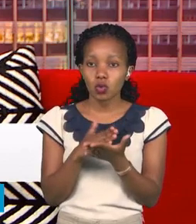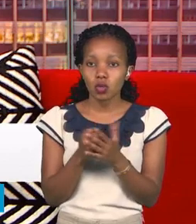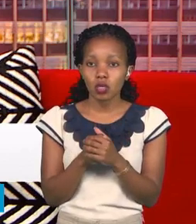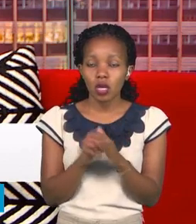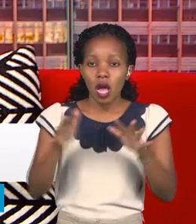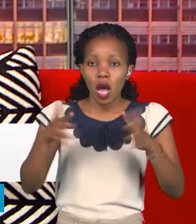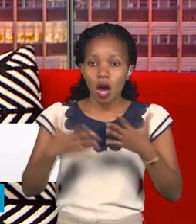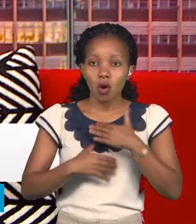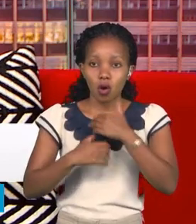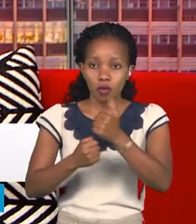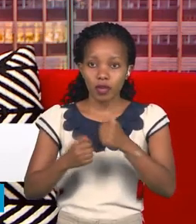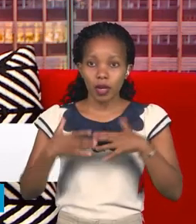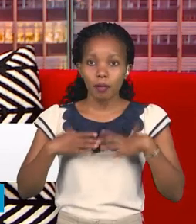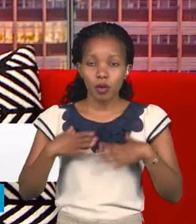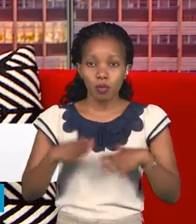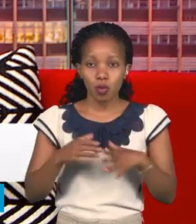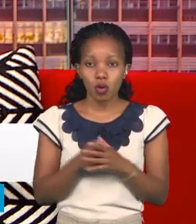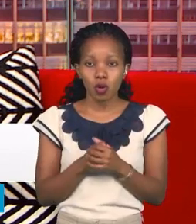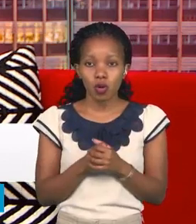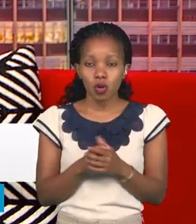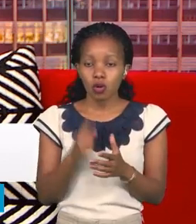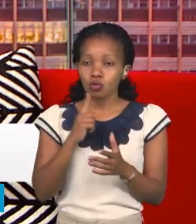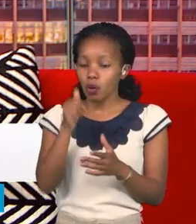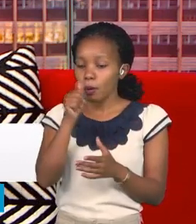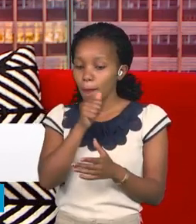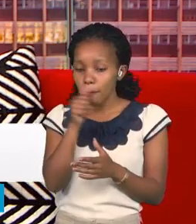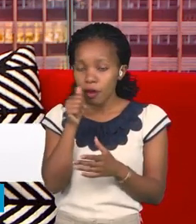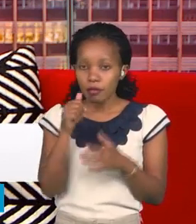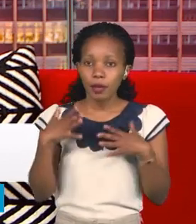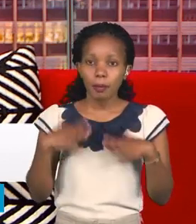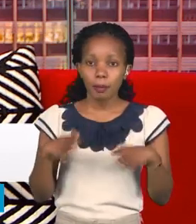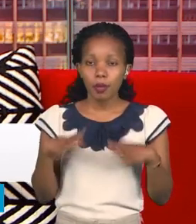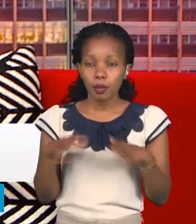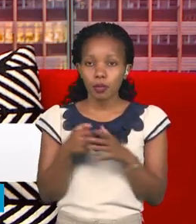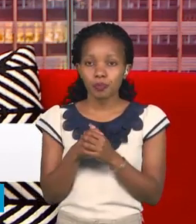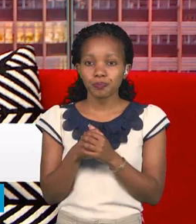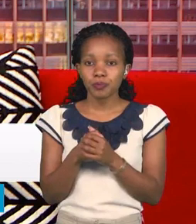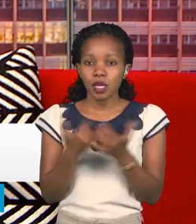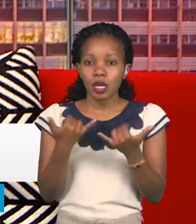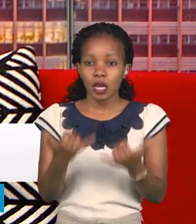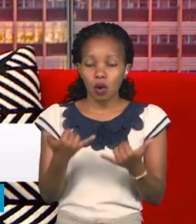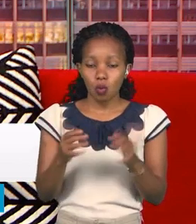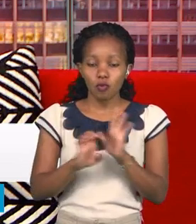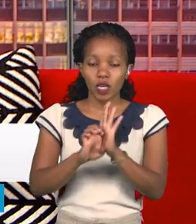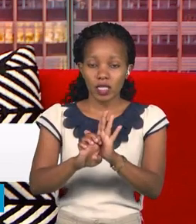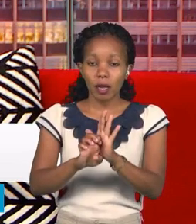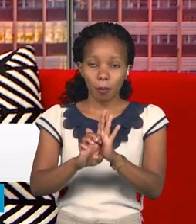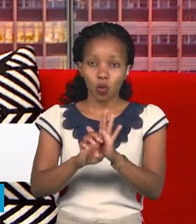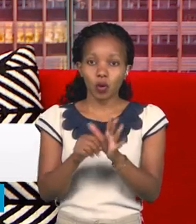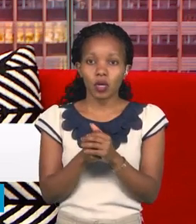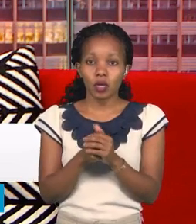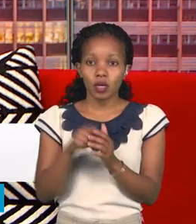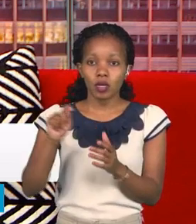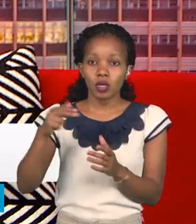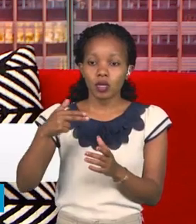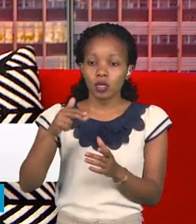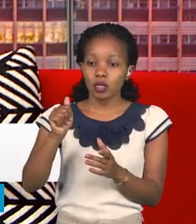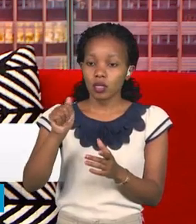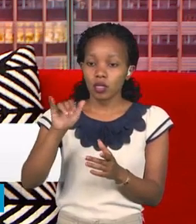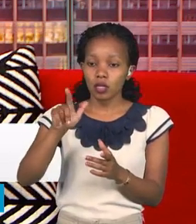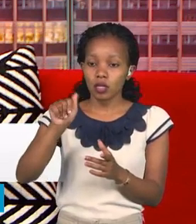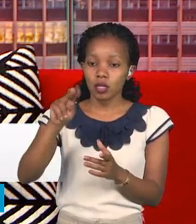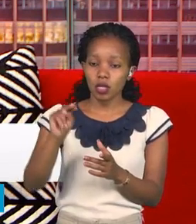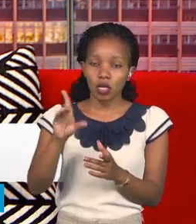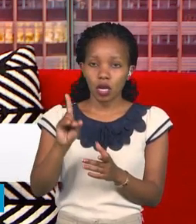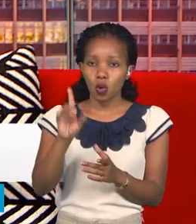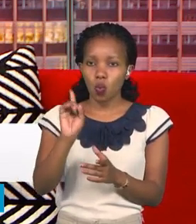how confident the people are, right? So private people, they drive to great extent. For example, Thailand, which is one of the